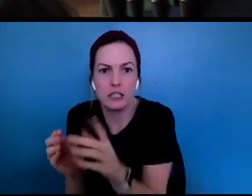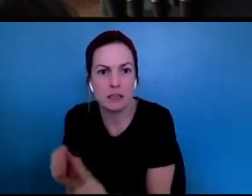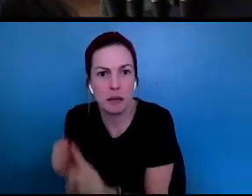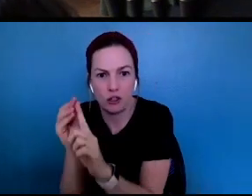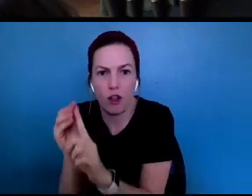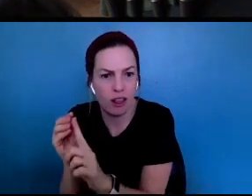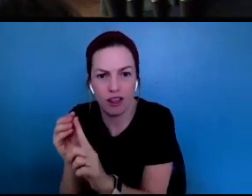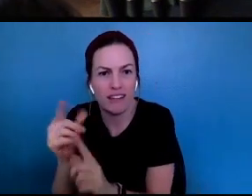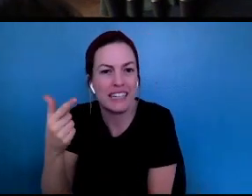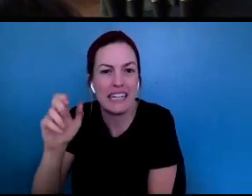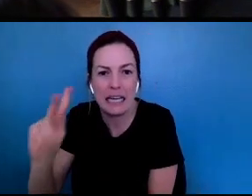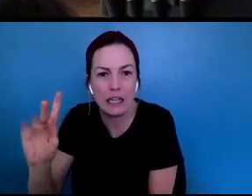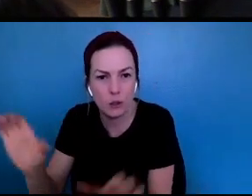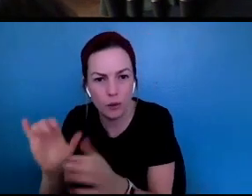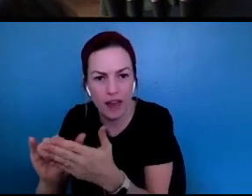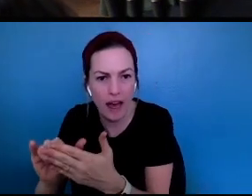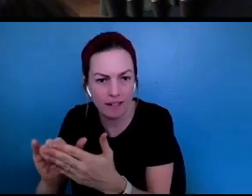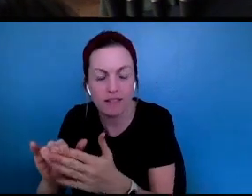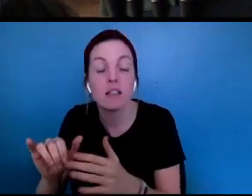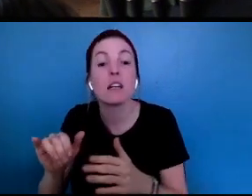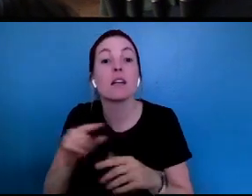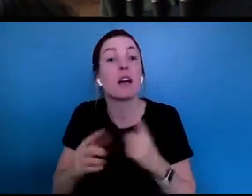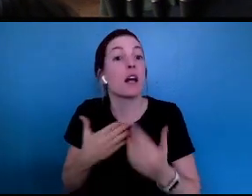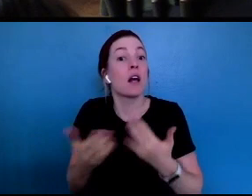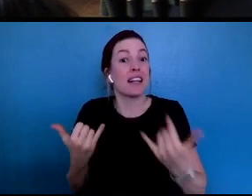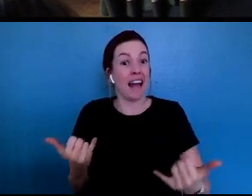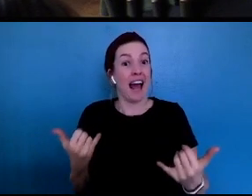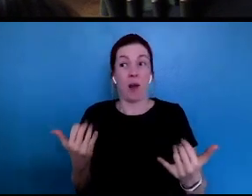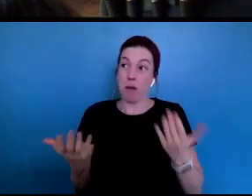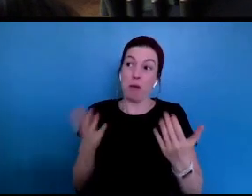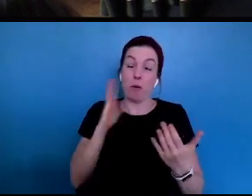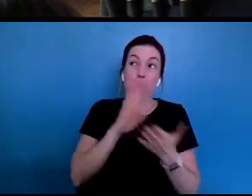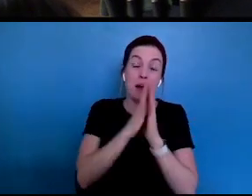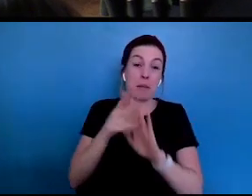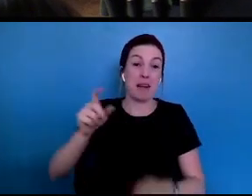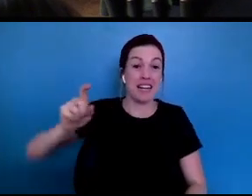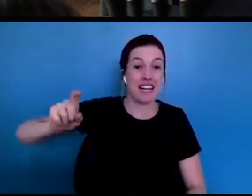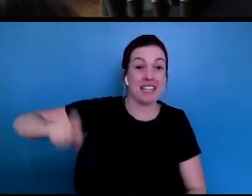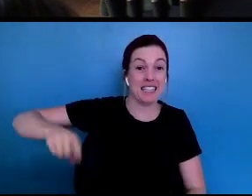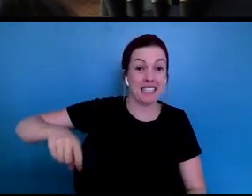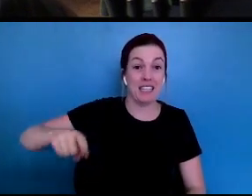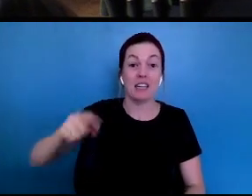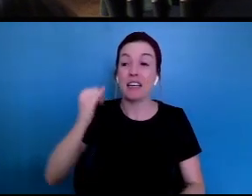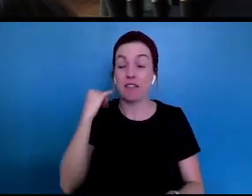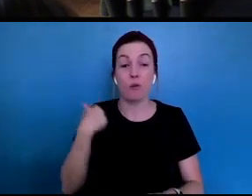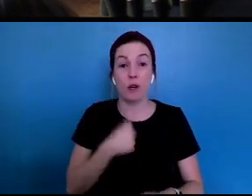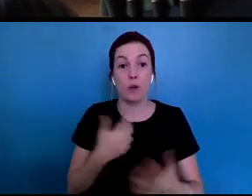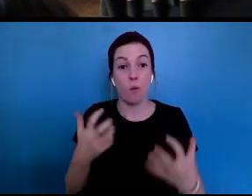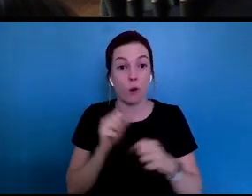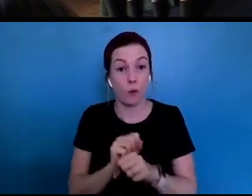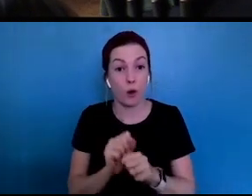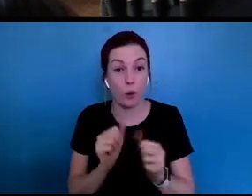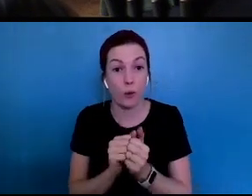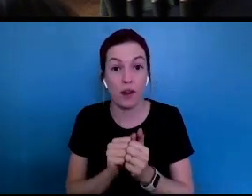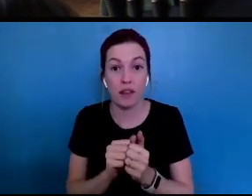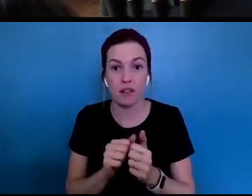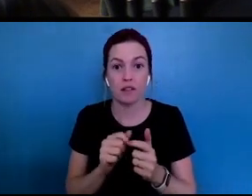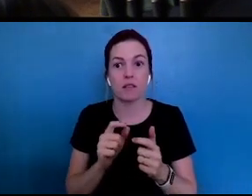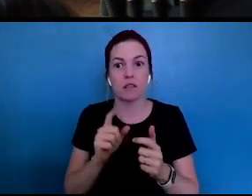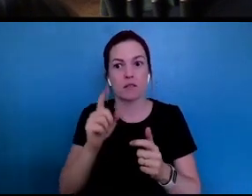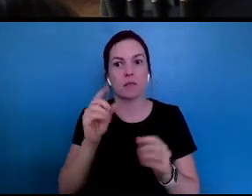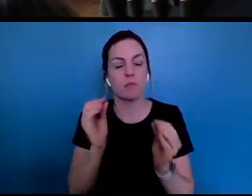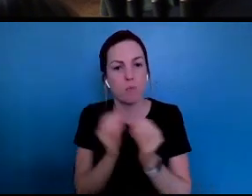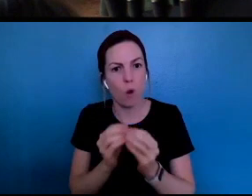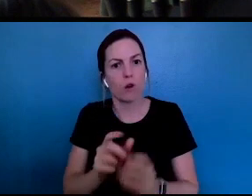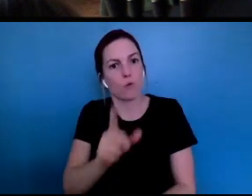But nowadays, it may become a necessity if we're going to work with, you know, the reality that shapeshifters are everywhere